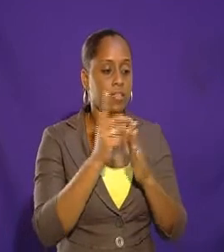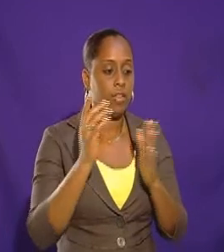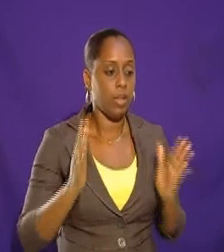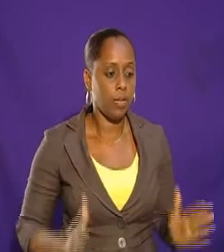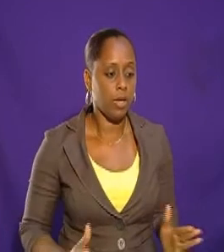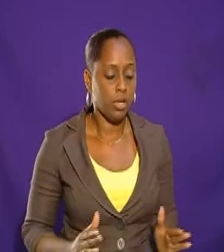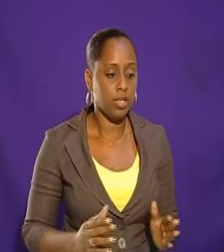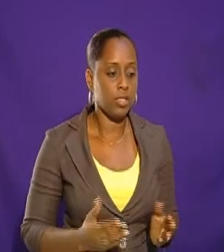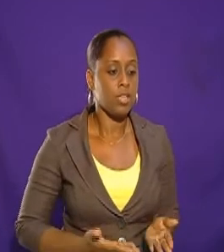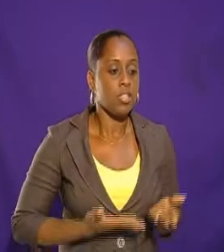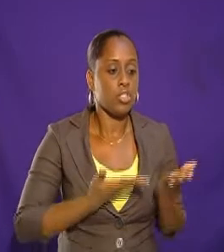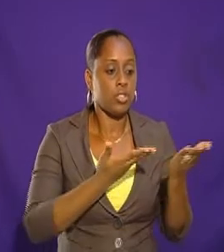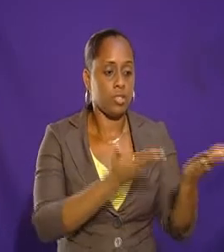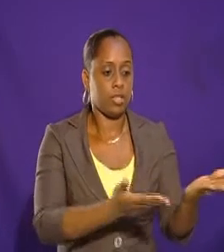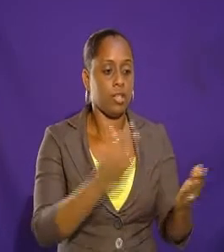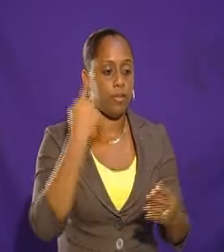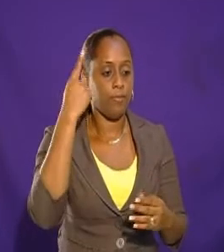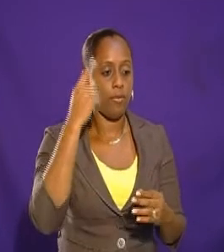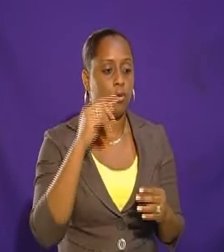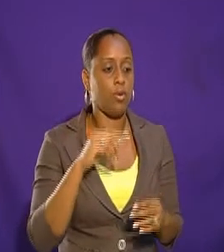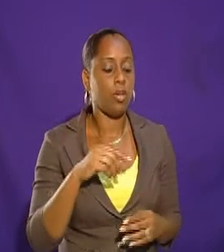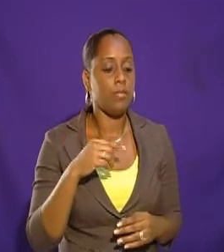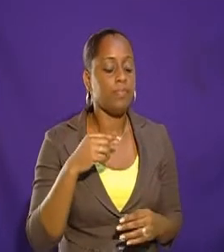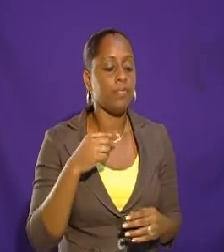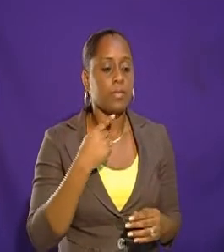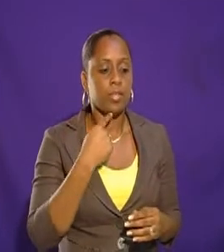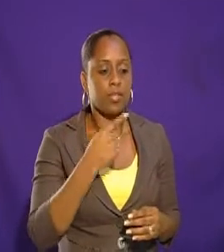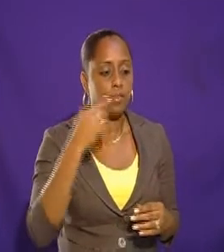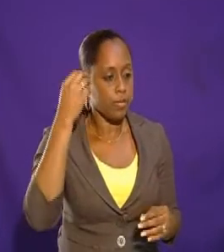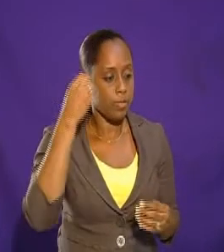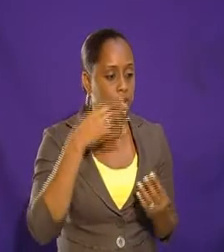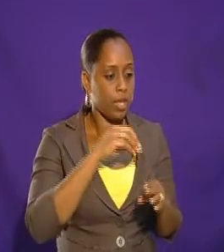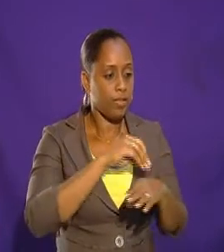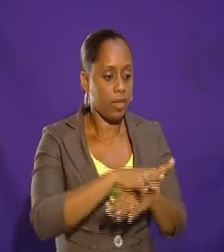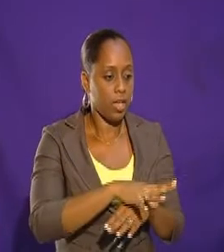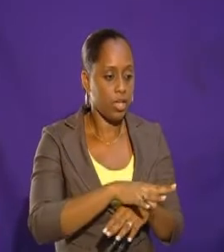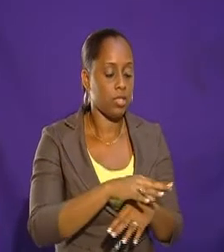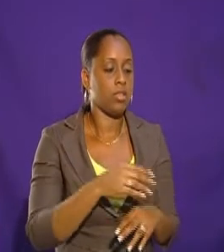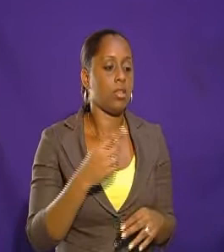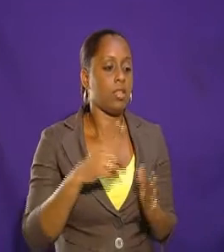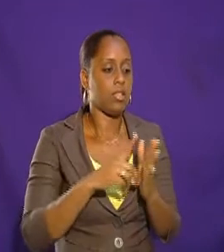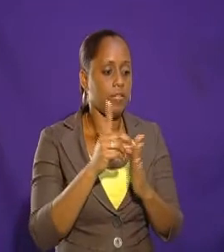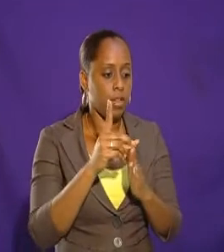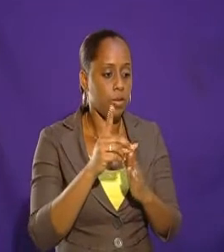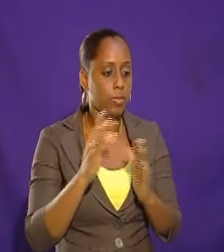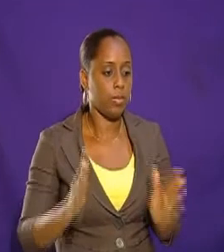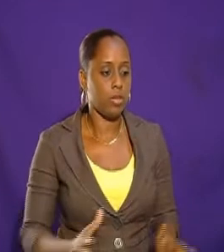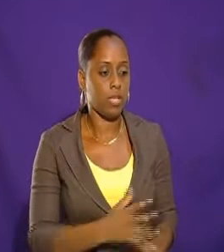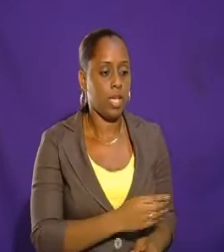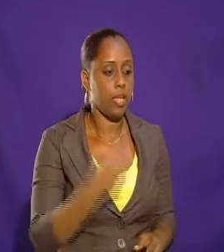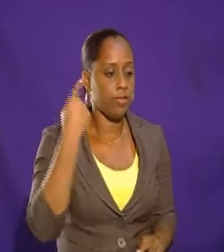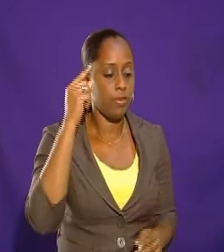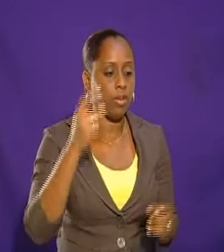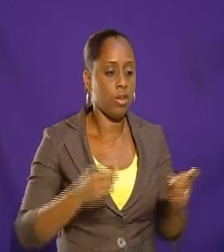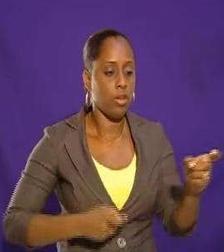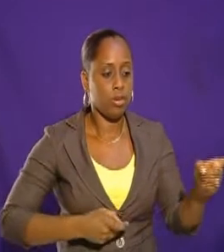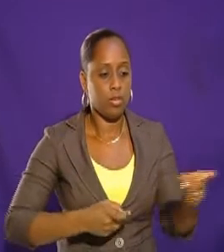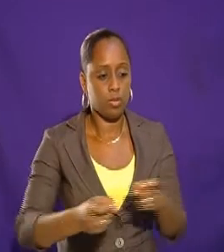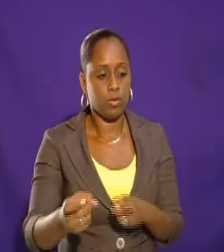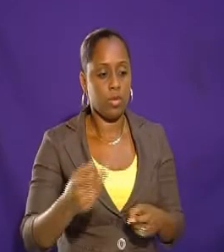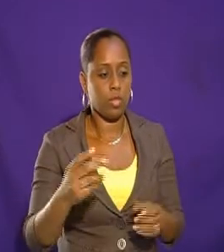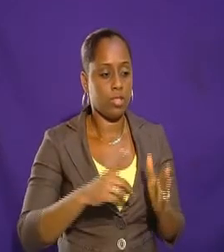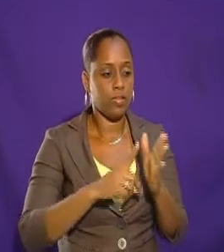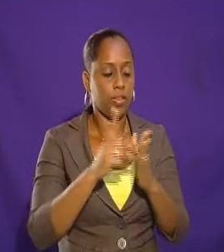process. Controlling means when an application is approved by the Planning and Development Authority Board, the unit